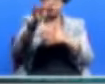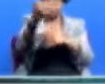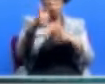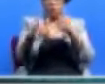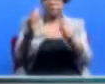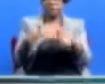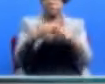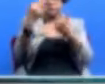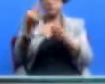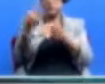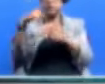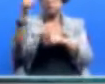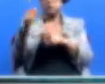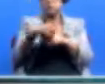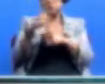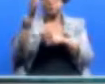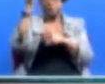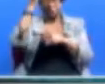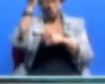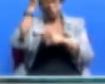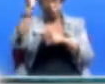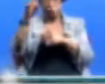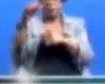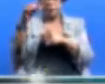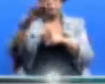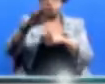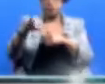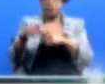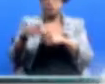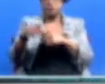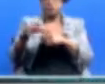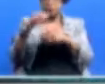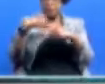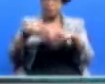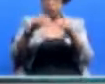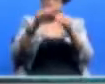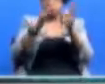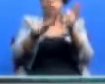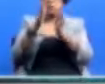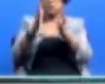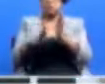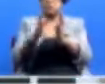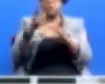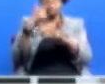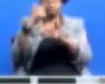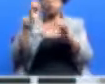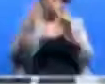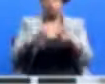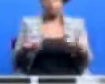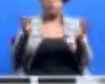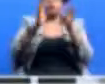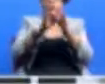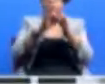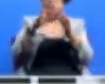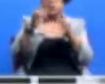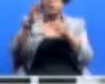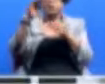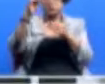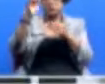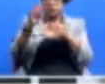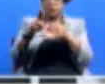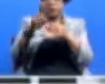of next month in Eldoret, Uasin Gishu County. According to organizers, she will be joined by rising star Immaculate Anyango, who is